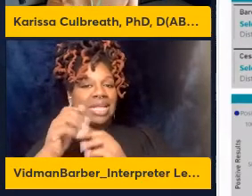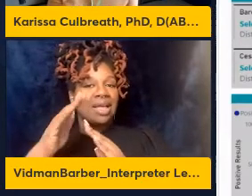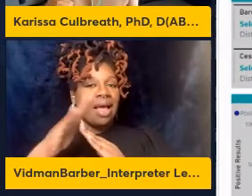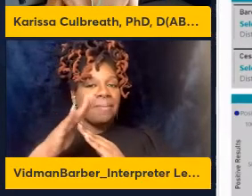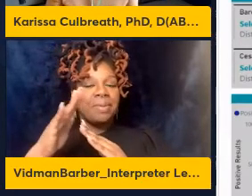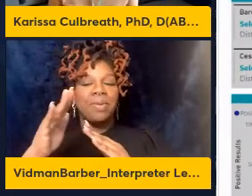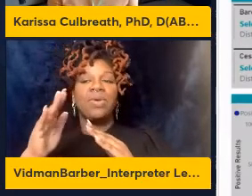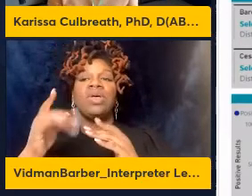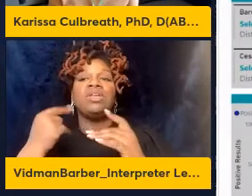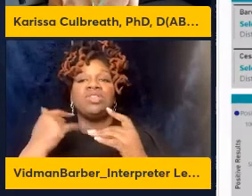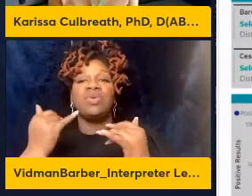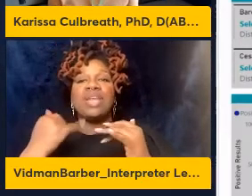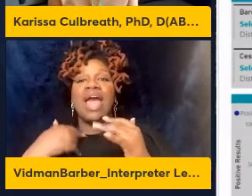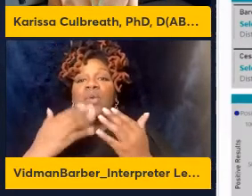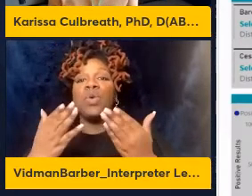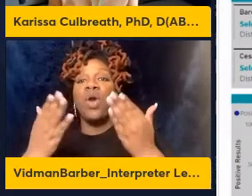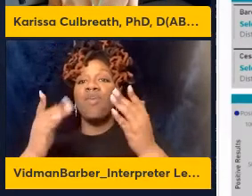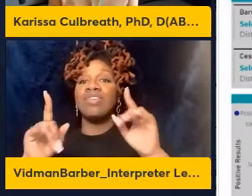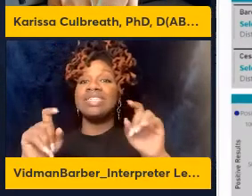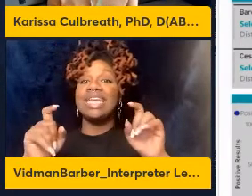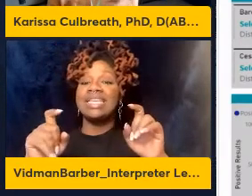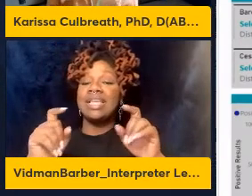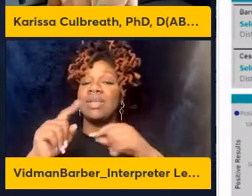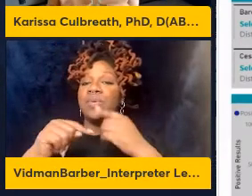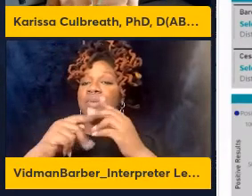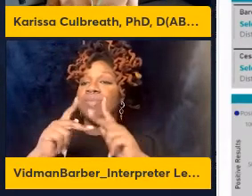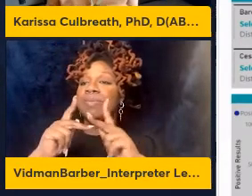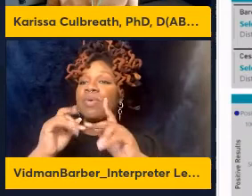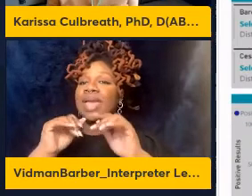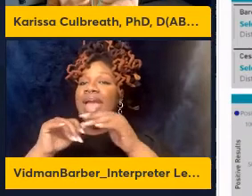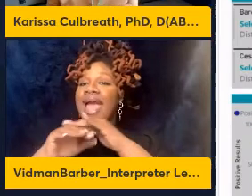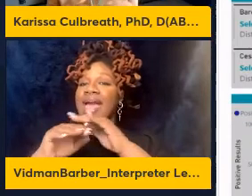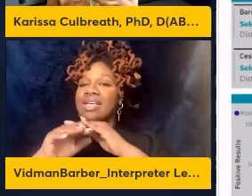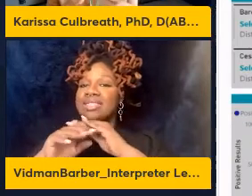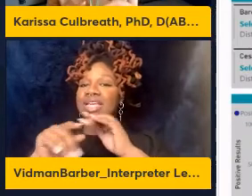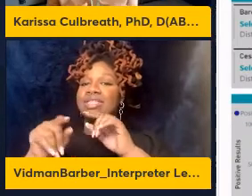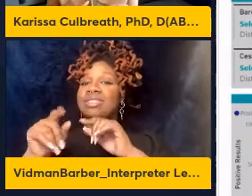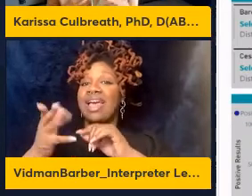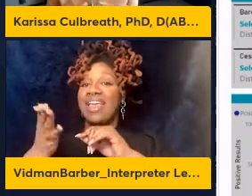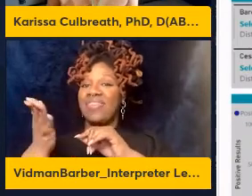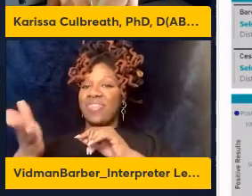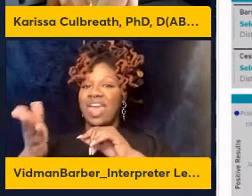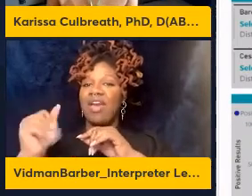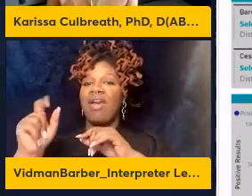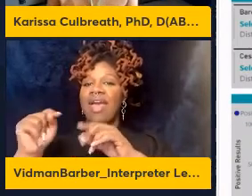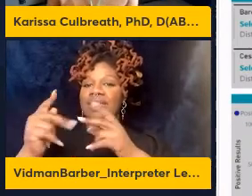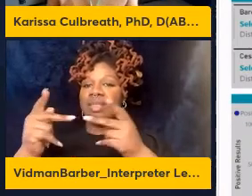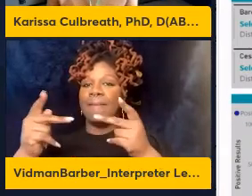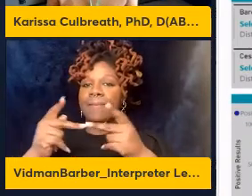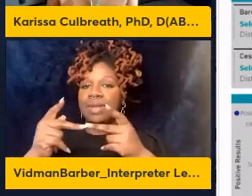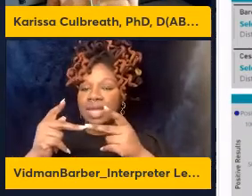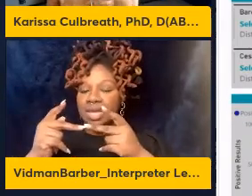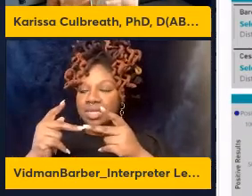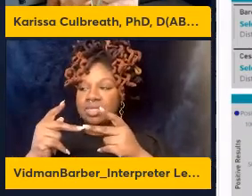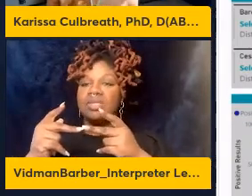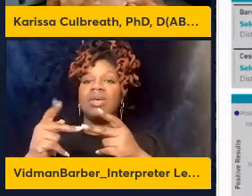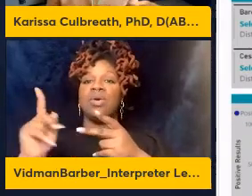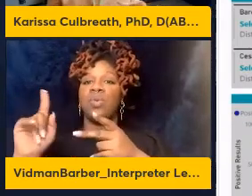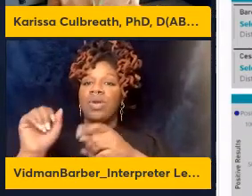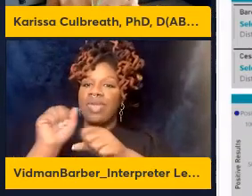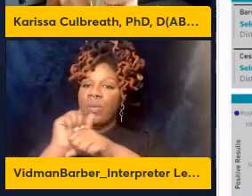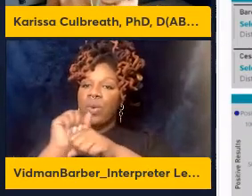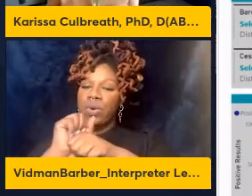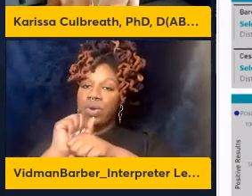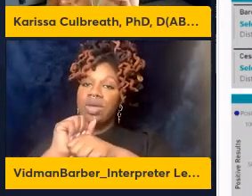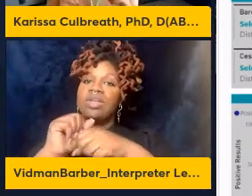where people can access their testing at the places where they are already engaging and already working. So we're